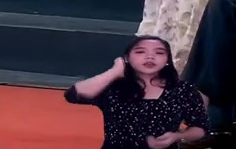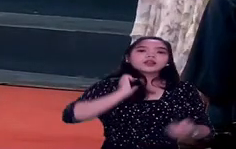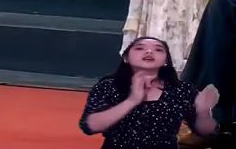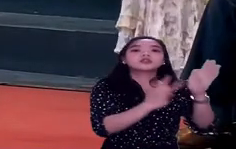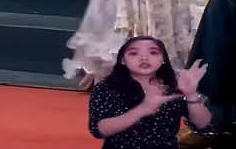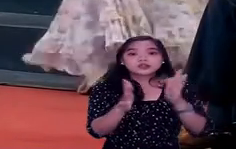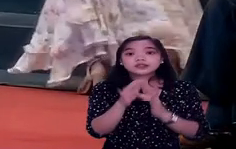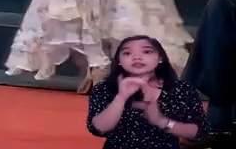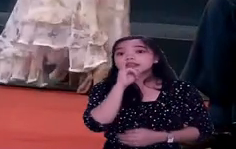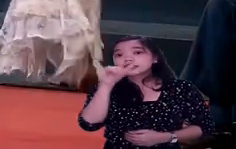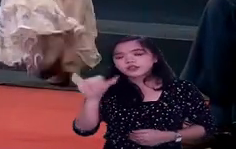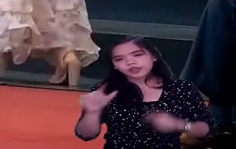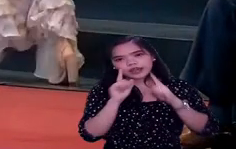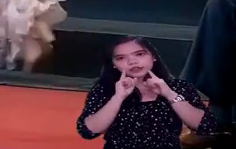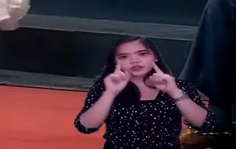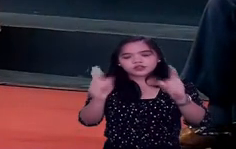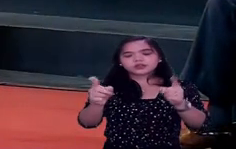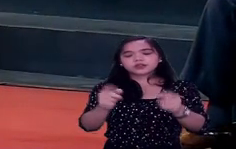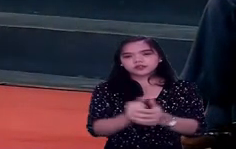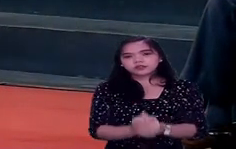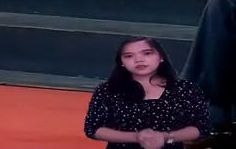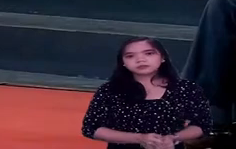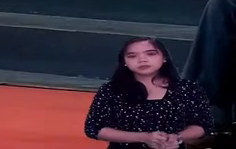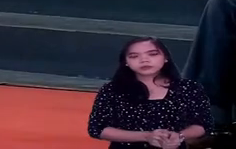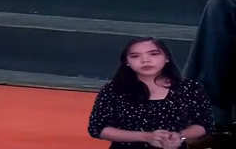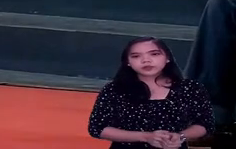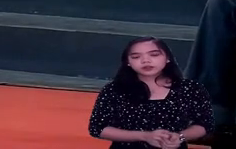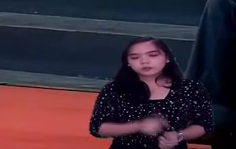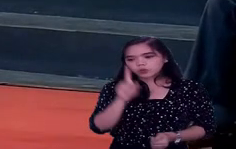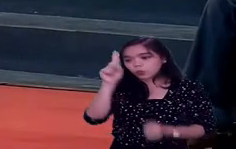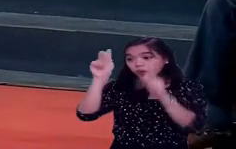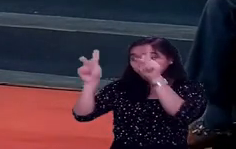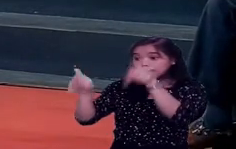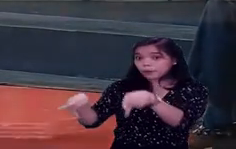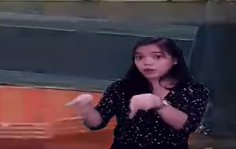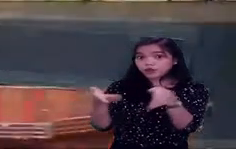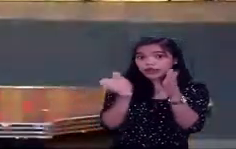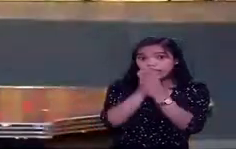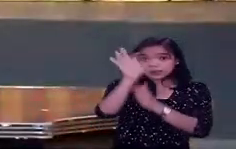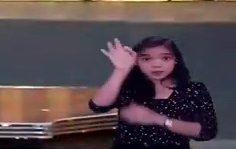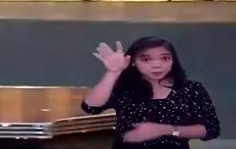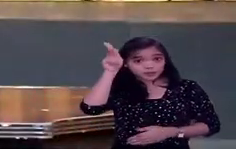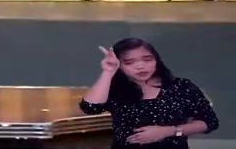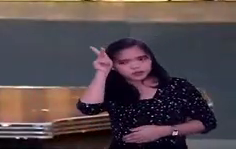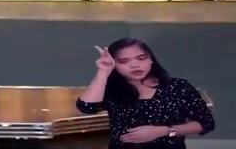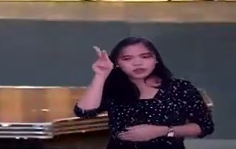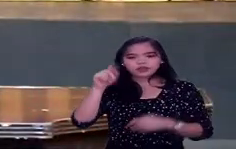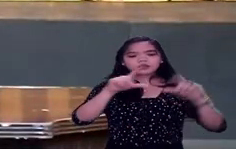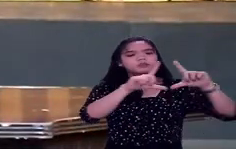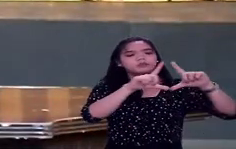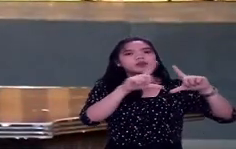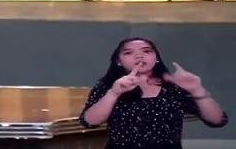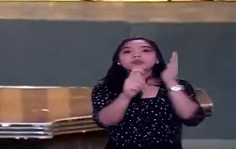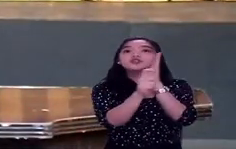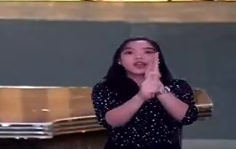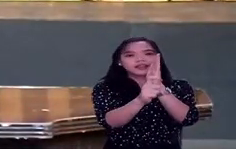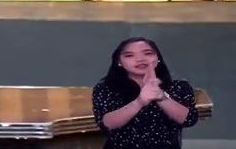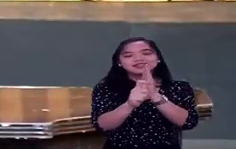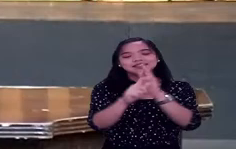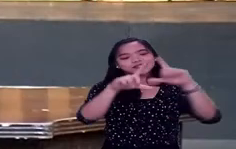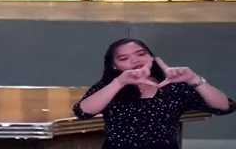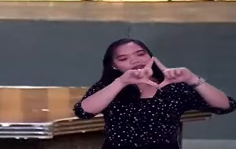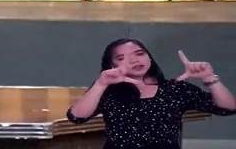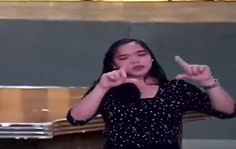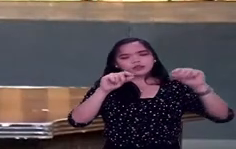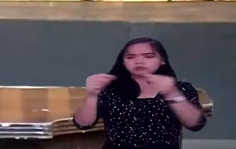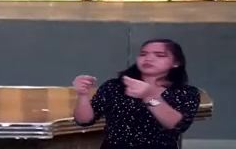Jesus is the answer, amen? Someone asked me when I gave out the track, Jesus is the answer. Jesus